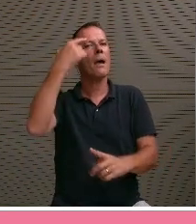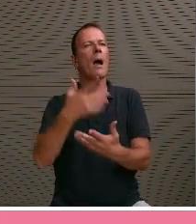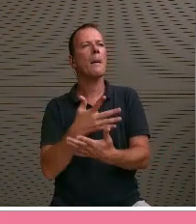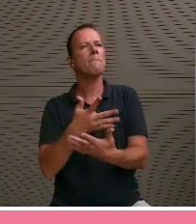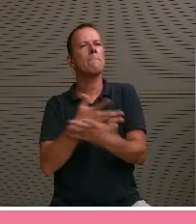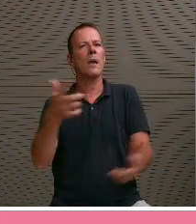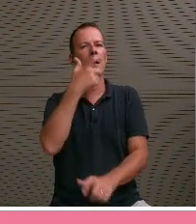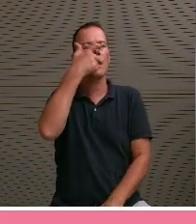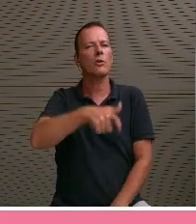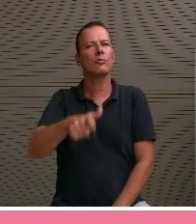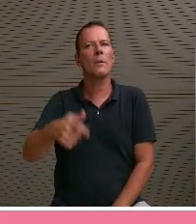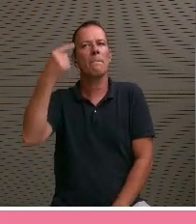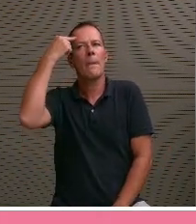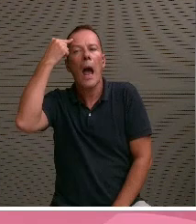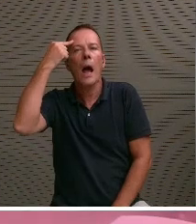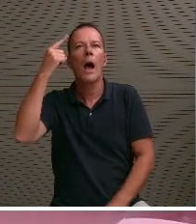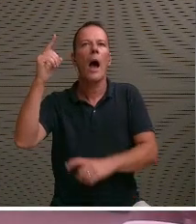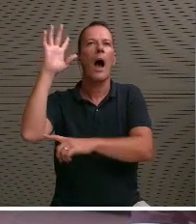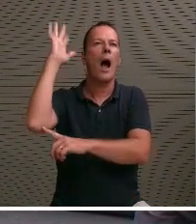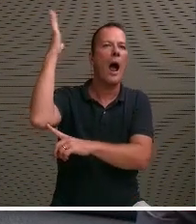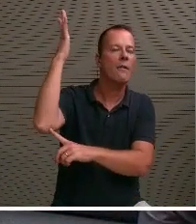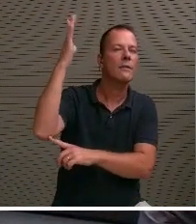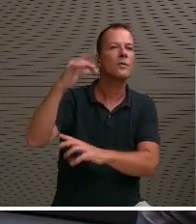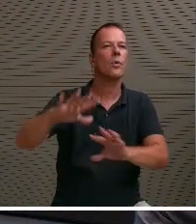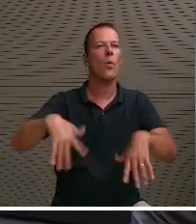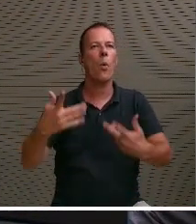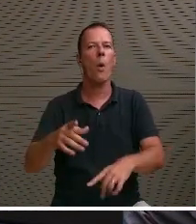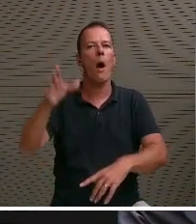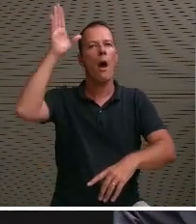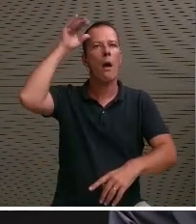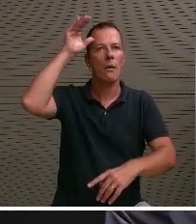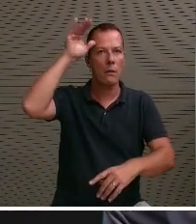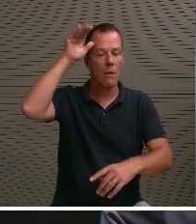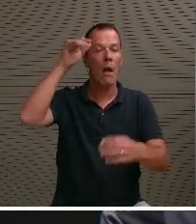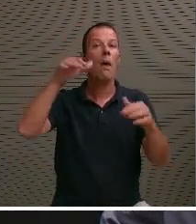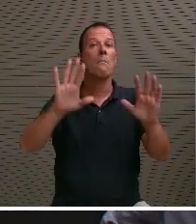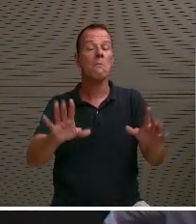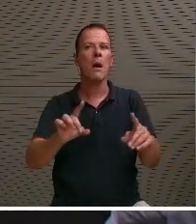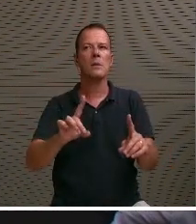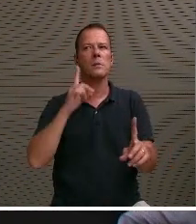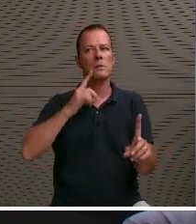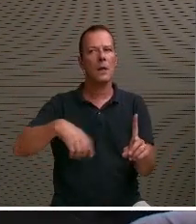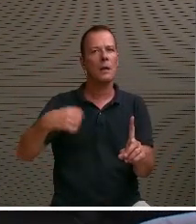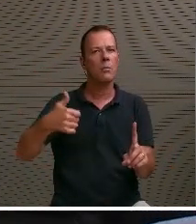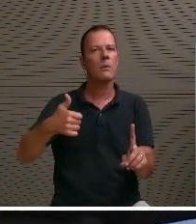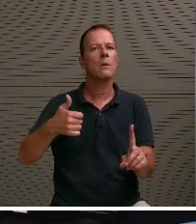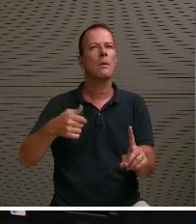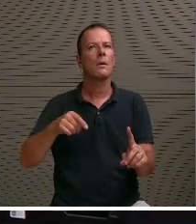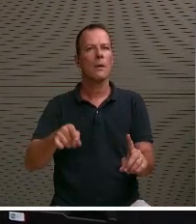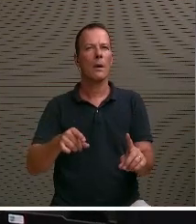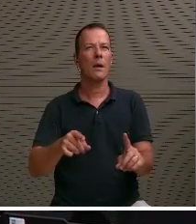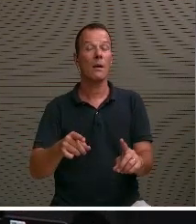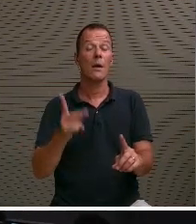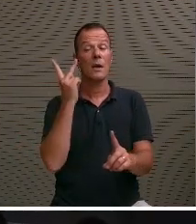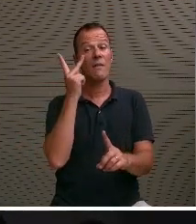about the trees and the wildlife. But one thing that is very important that live inside the forest are